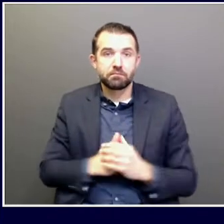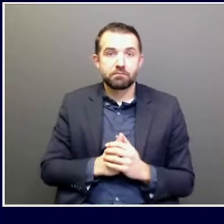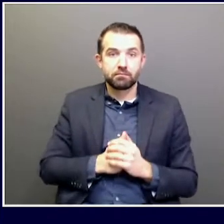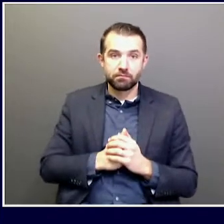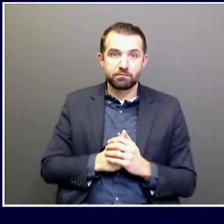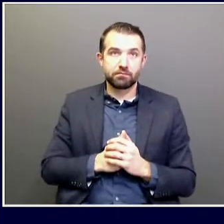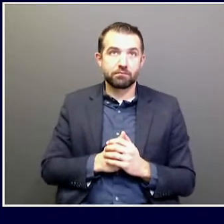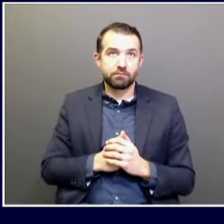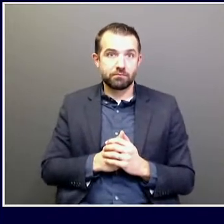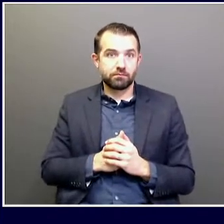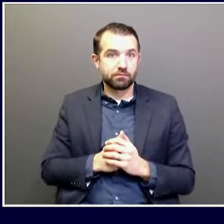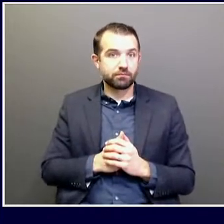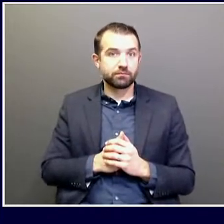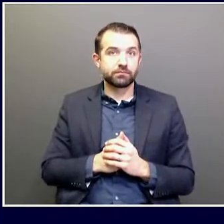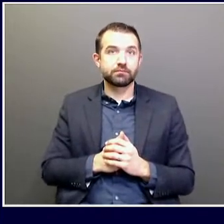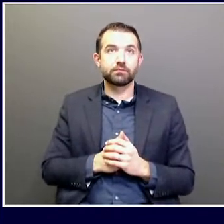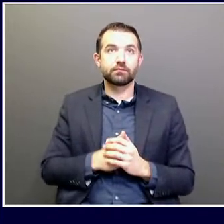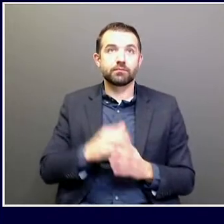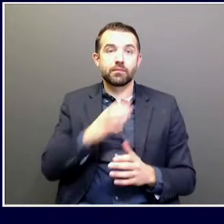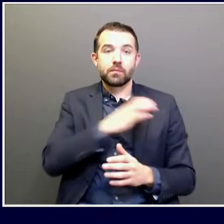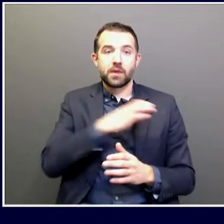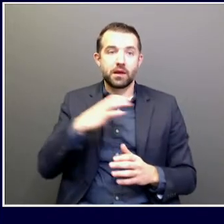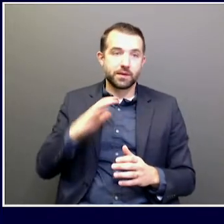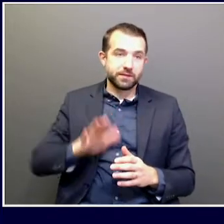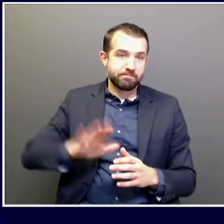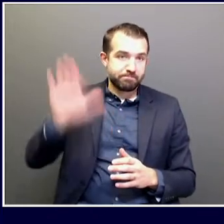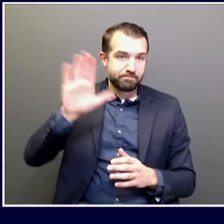I think I'll begin by saying that we